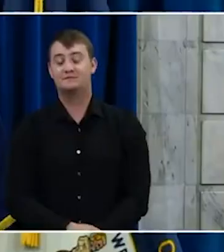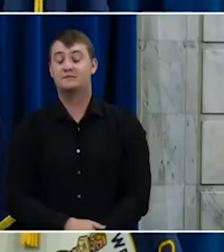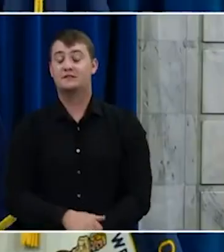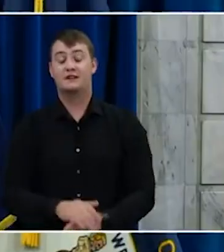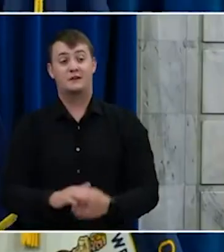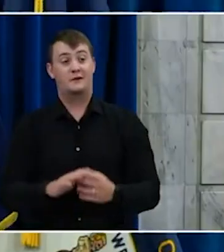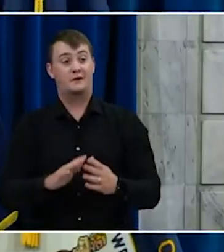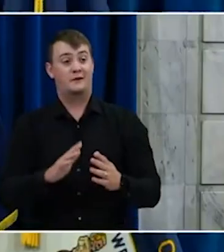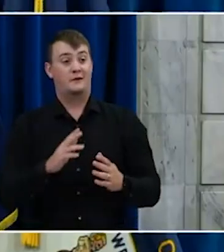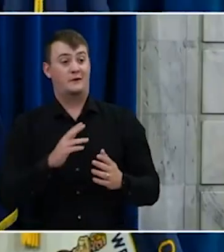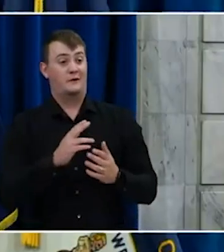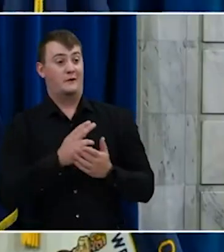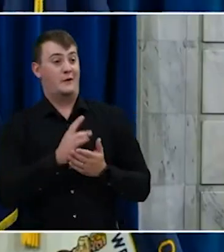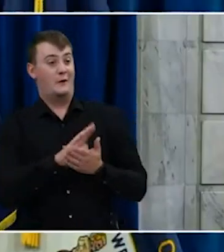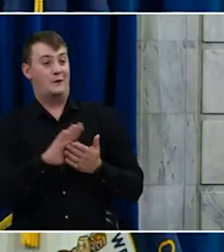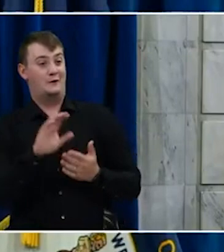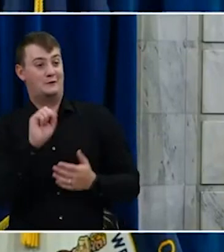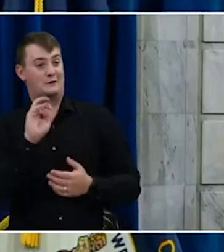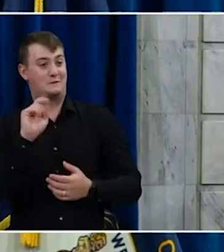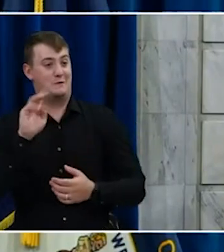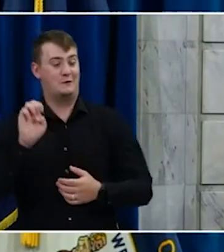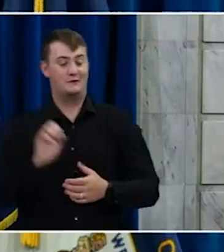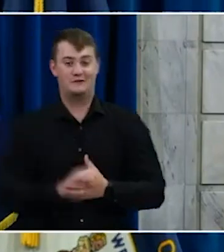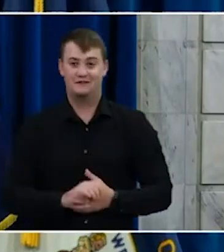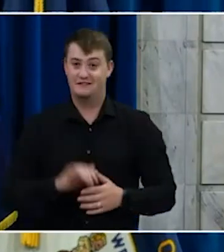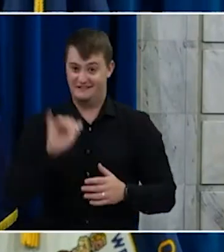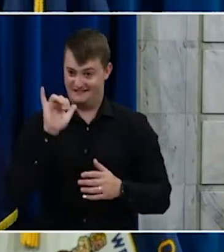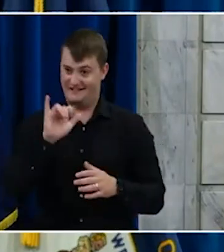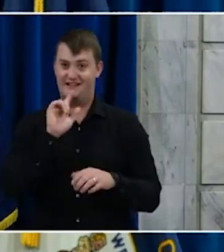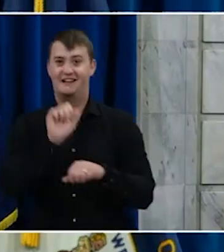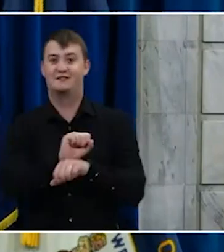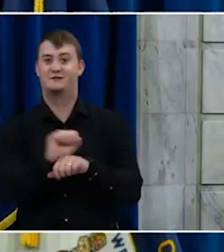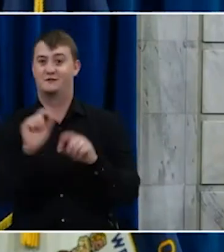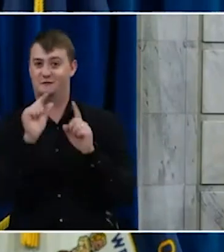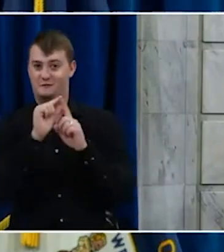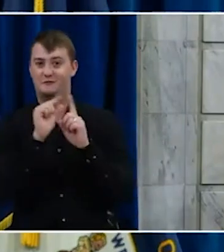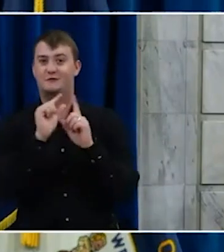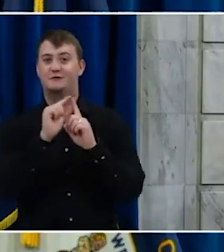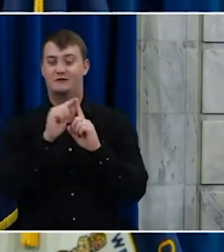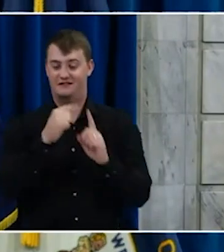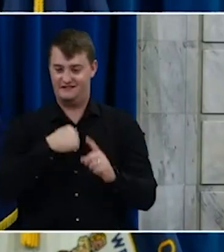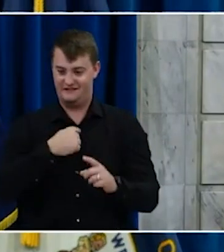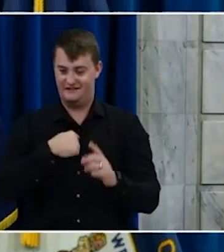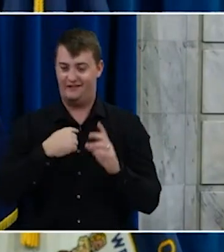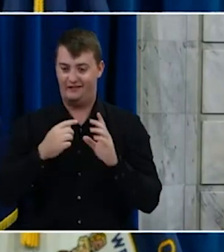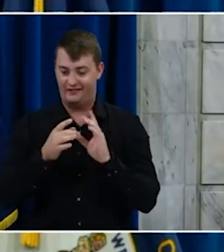Holy smokes. And those were actually the words that I used when,